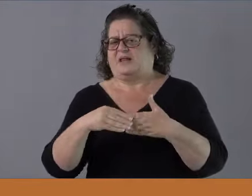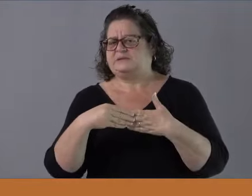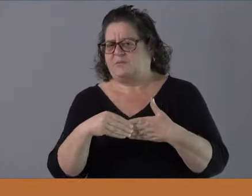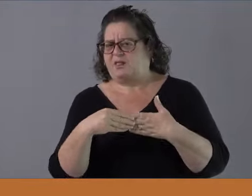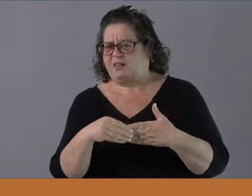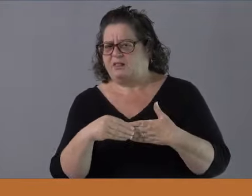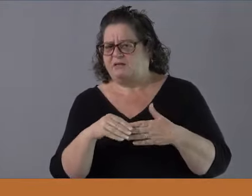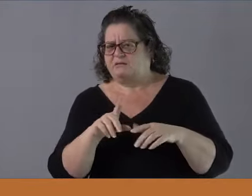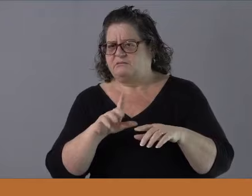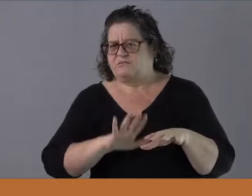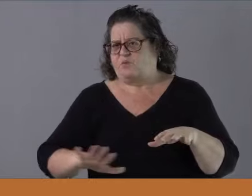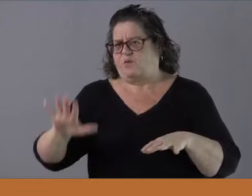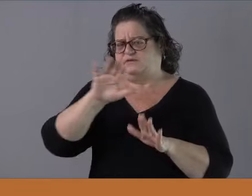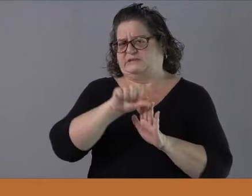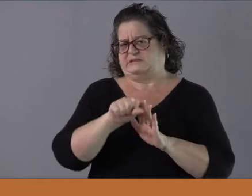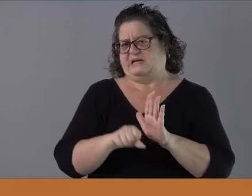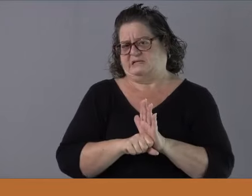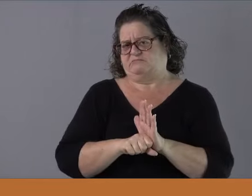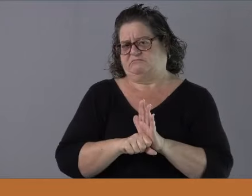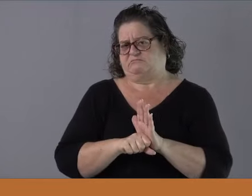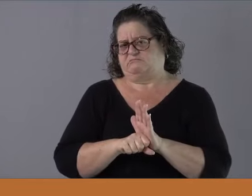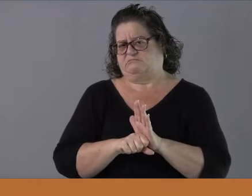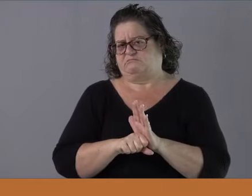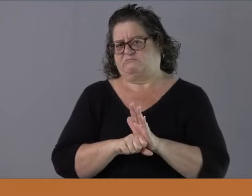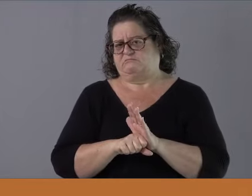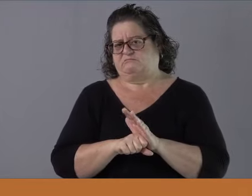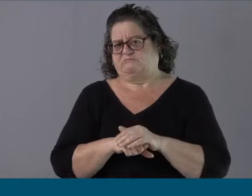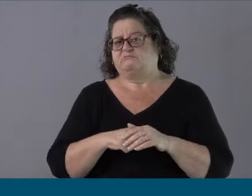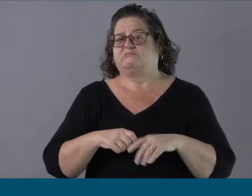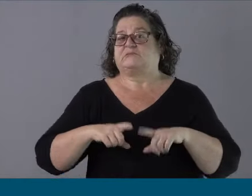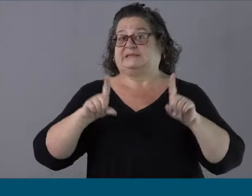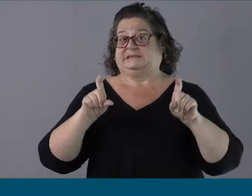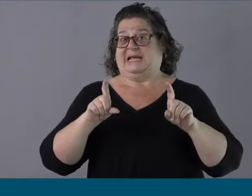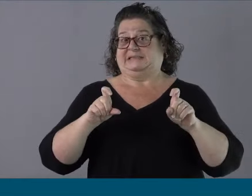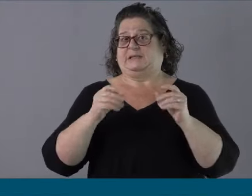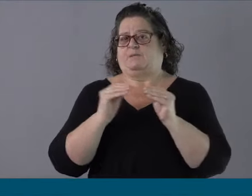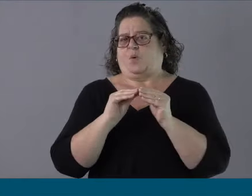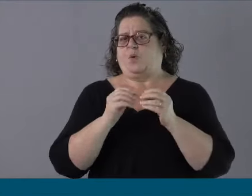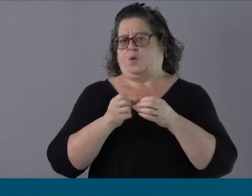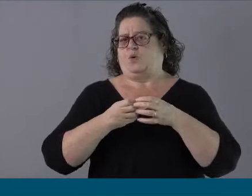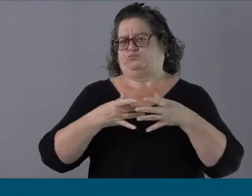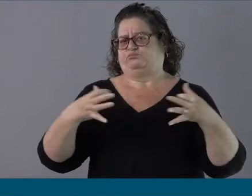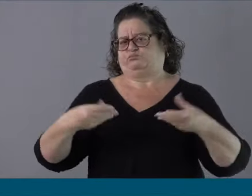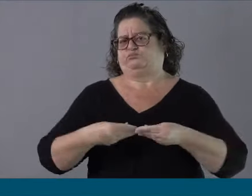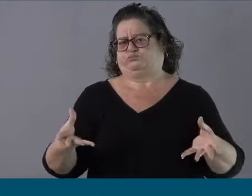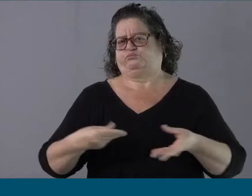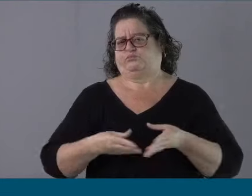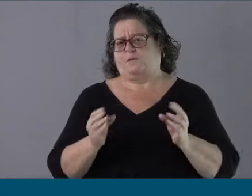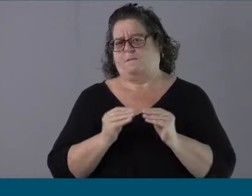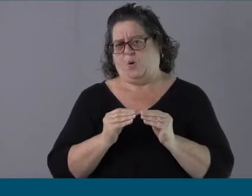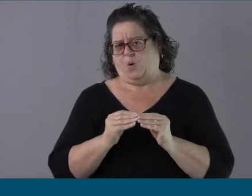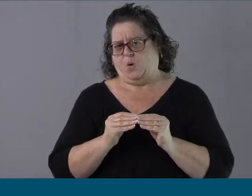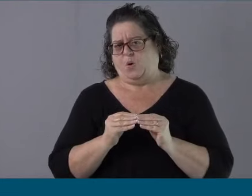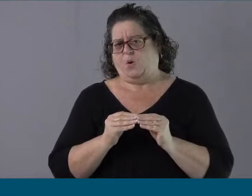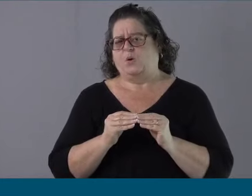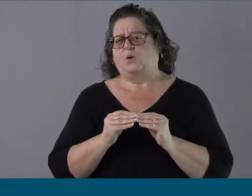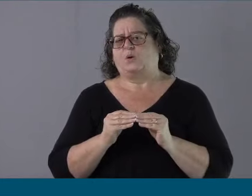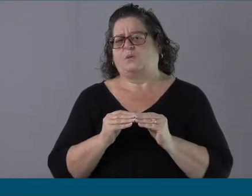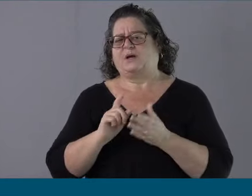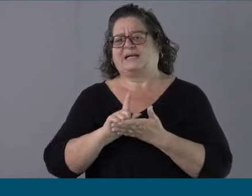Now I want to touch a little bit on expanded testing in our state. We touched on Project Catapult last week. This